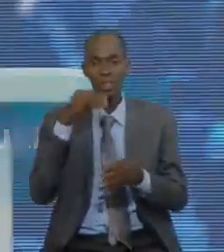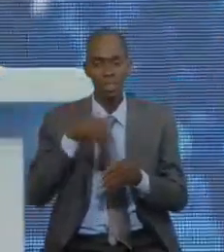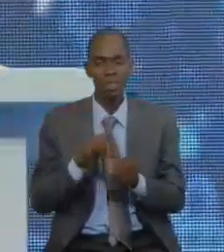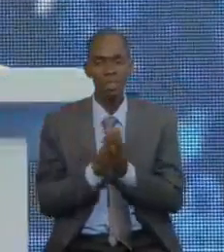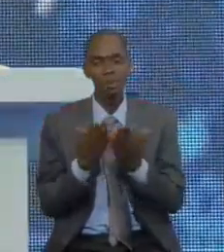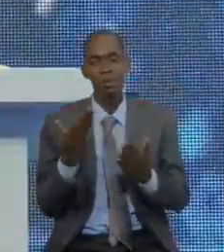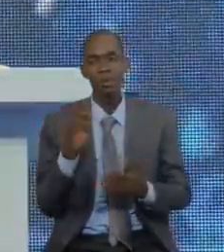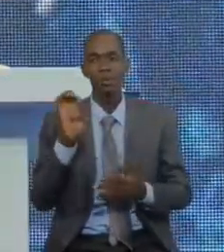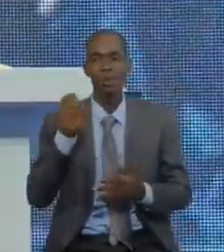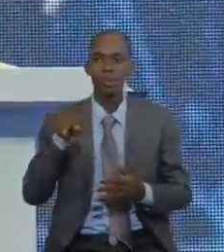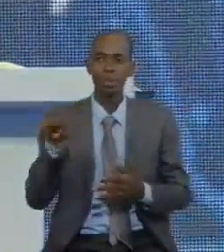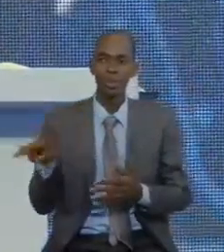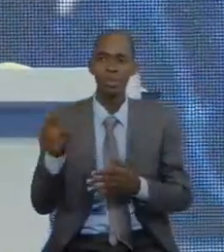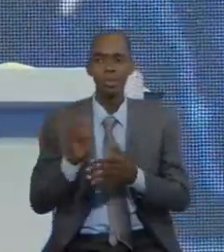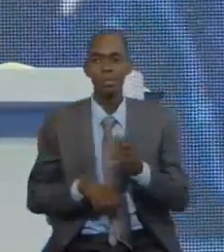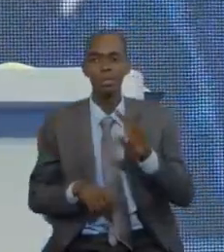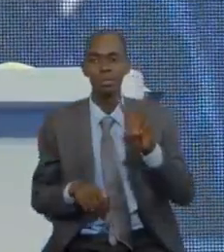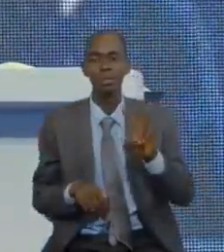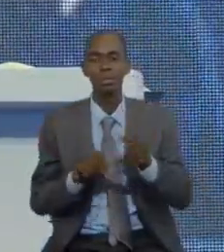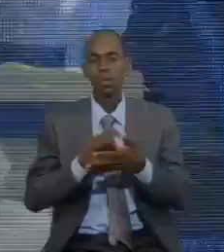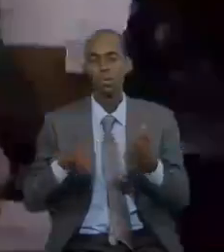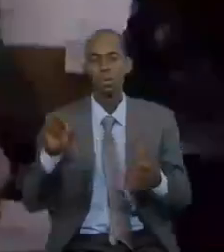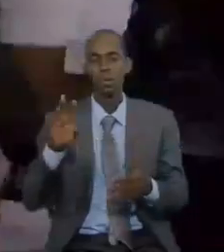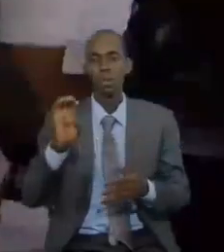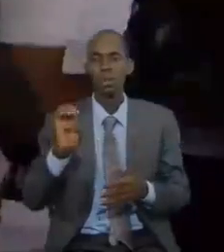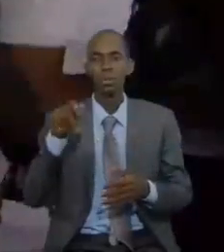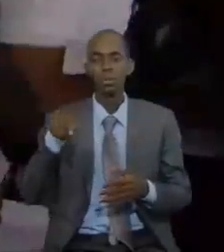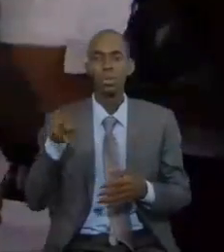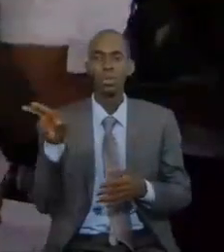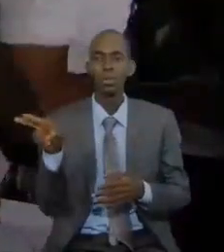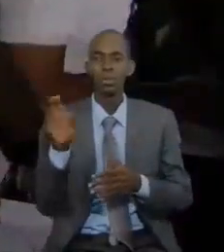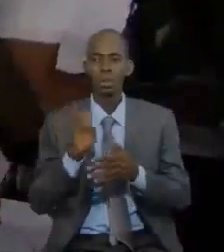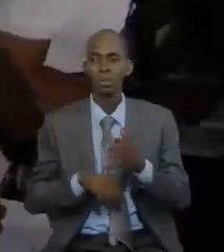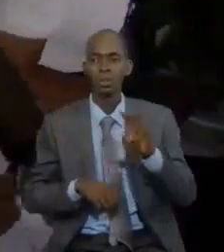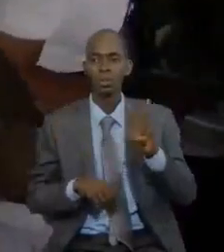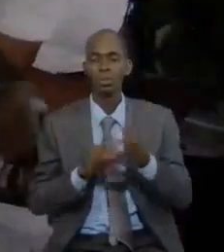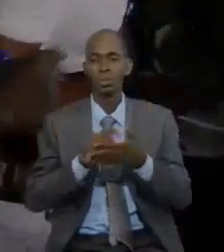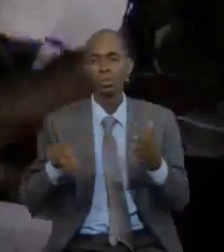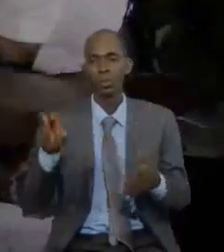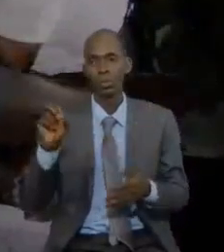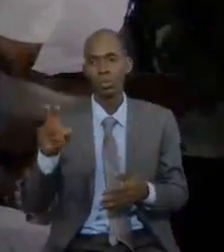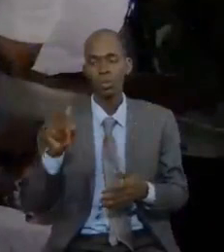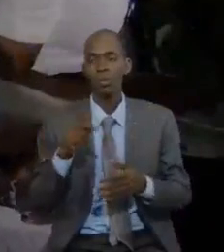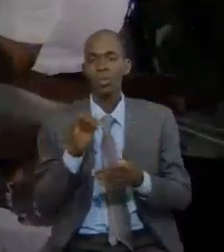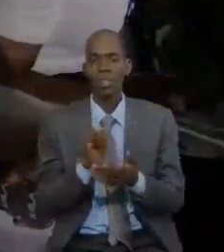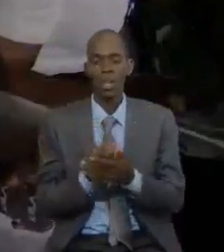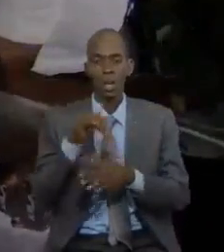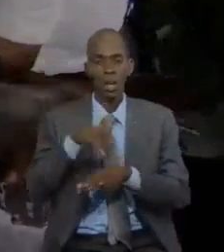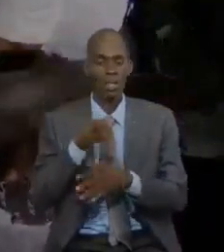12. Ephesians chapter 2, verse 12. It said that at that time.